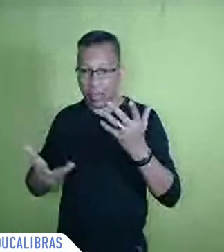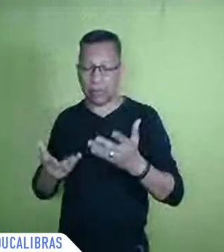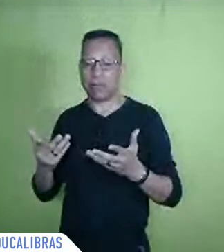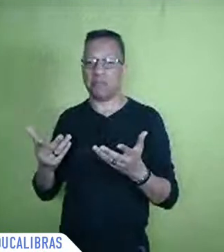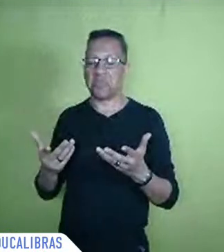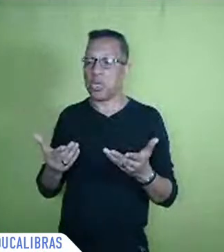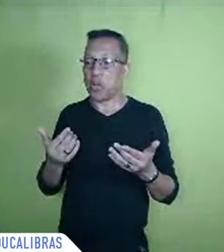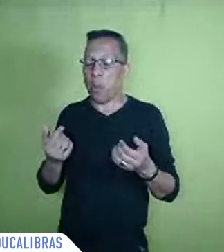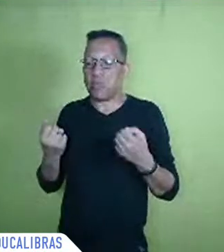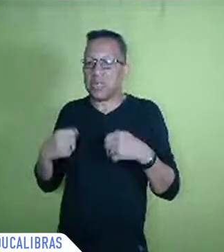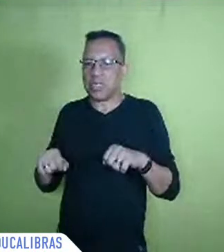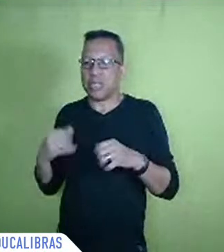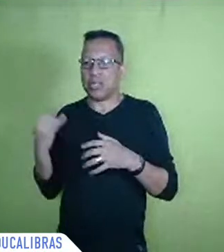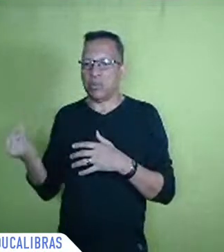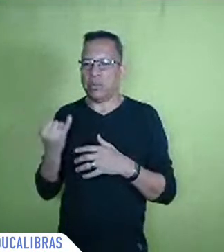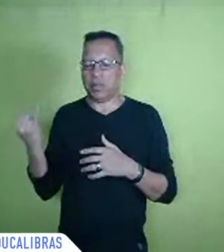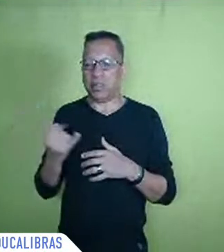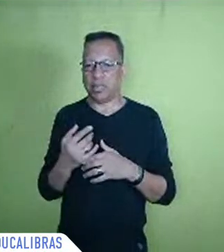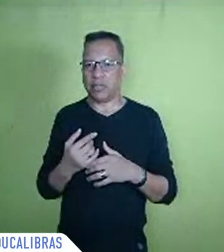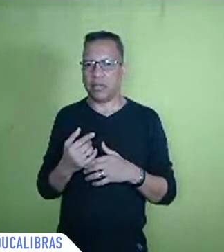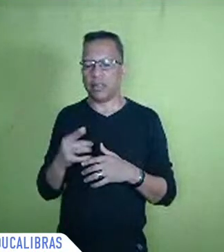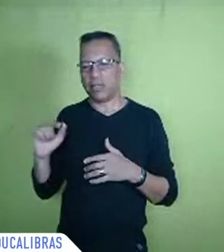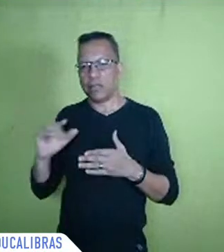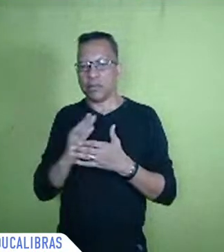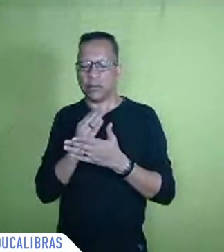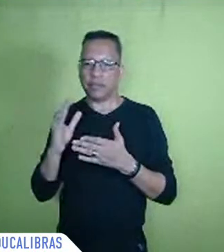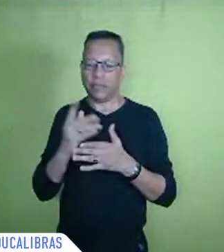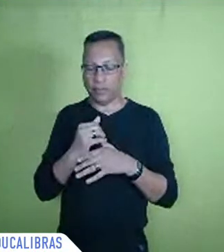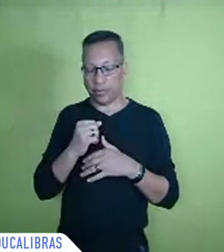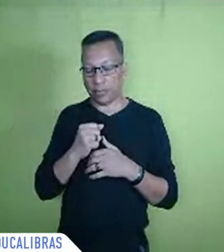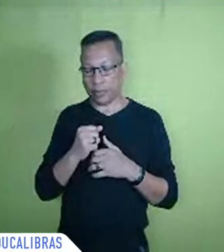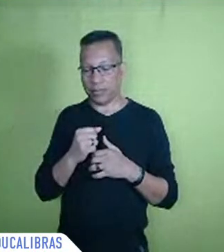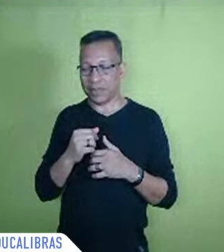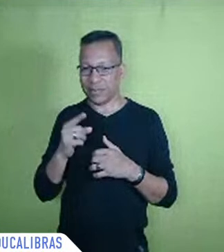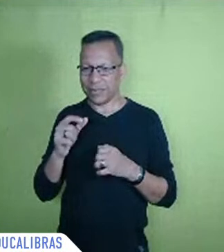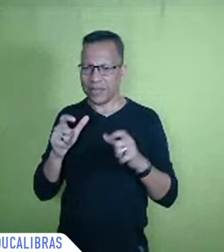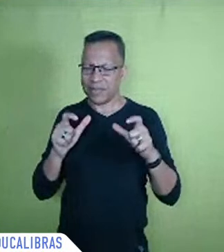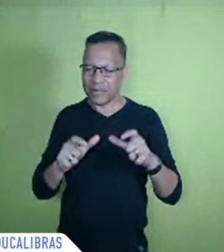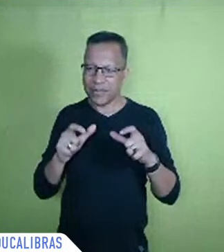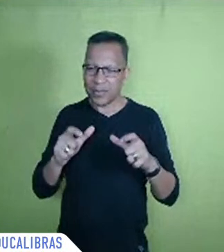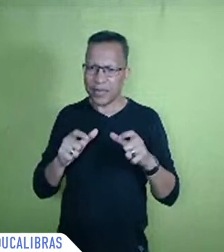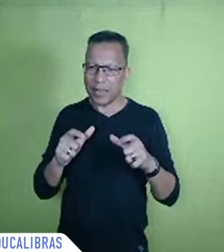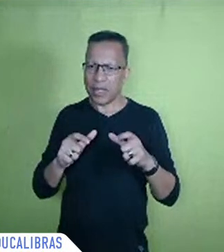prevent ourselves from having useless expenditures.